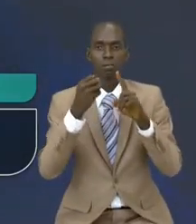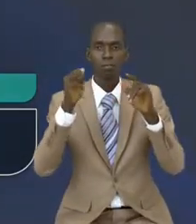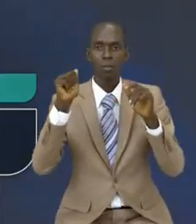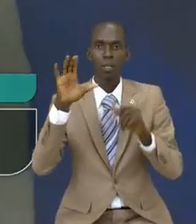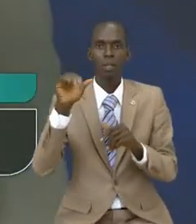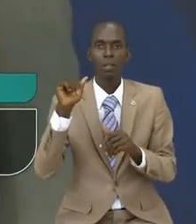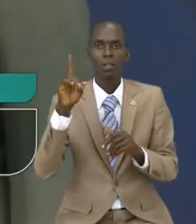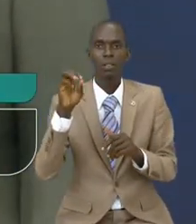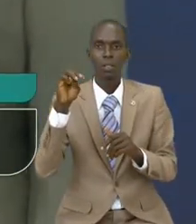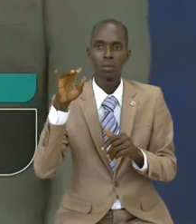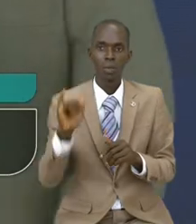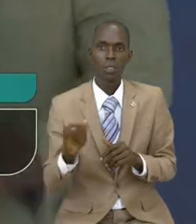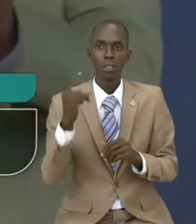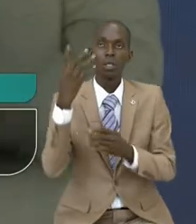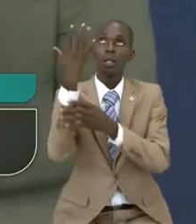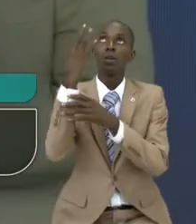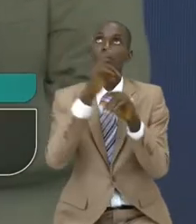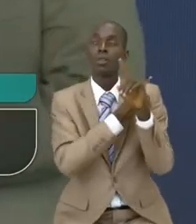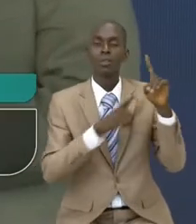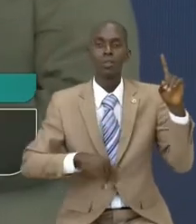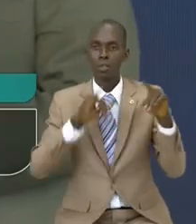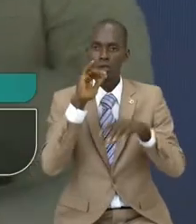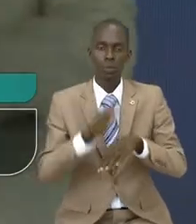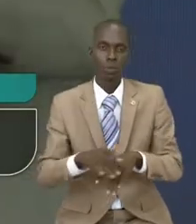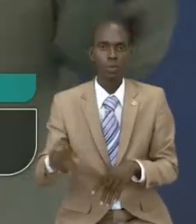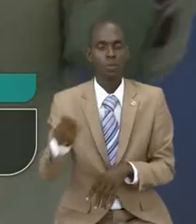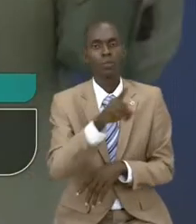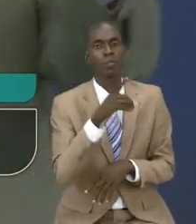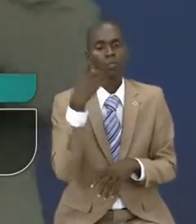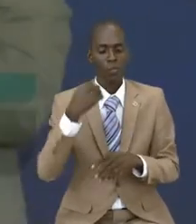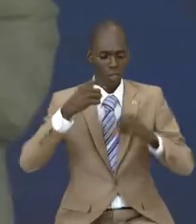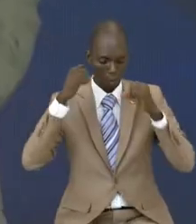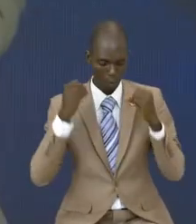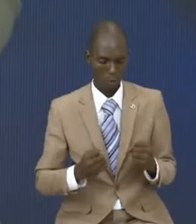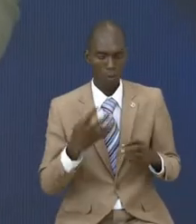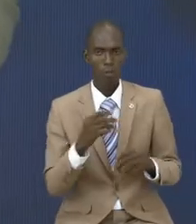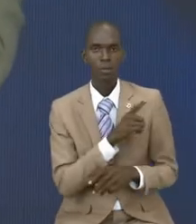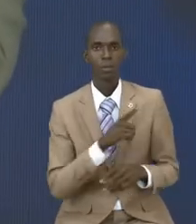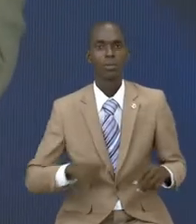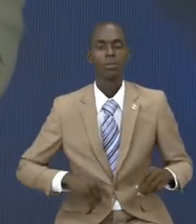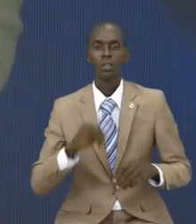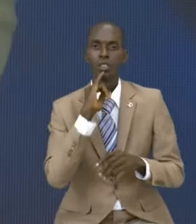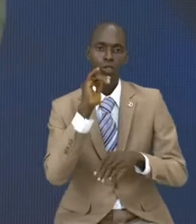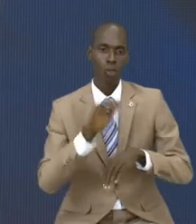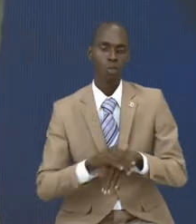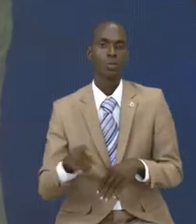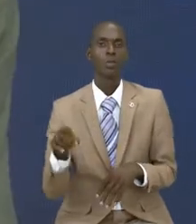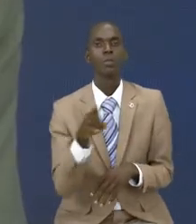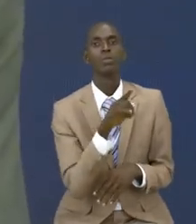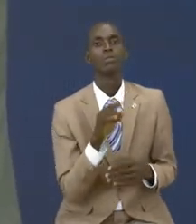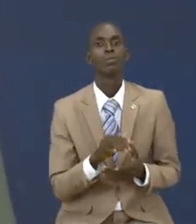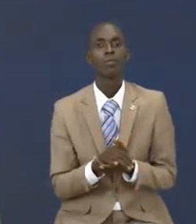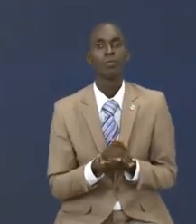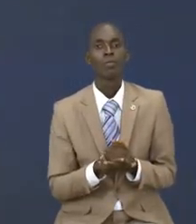the hand is of the Lord is upon you. The power of the Lord is upon you.